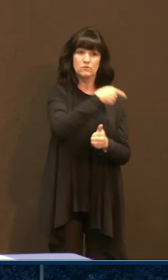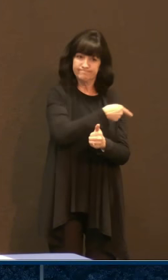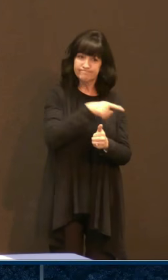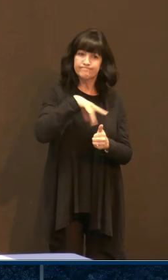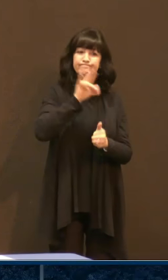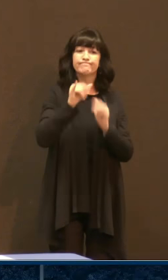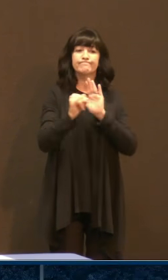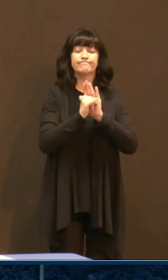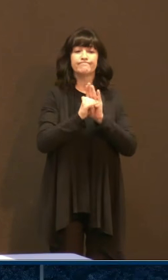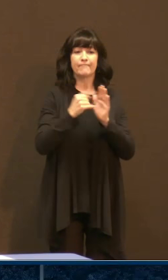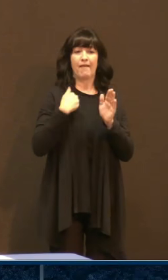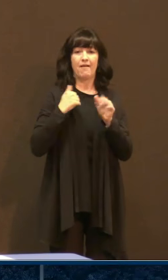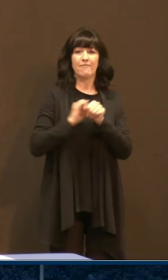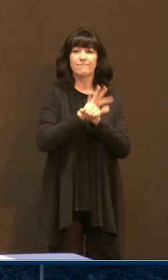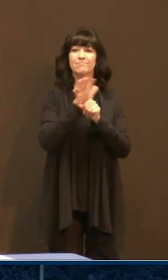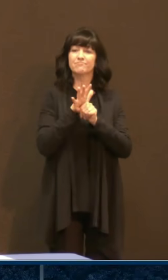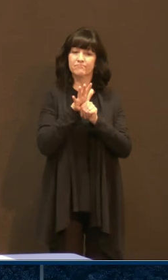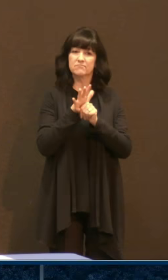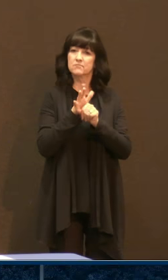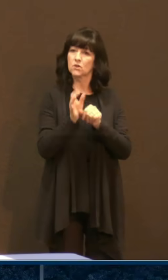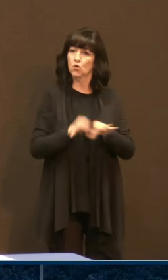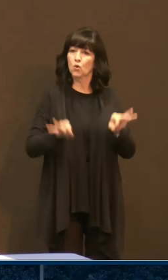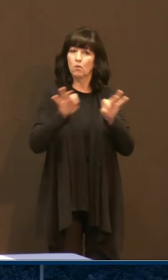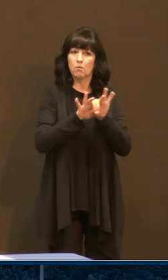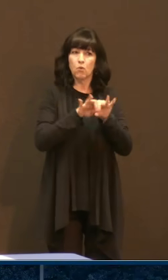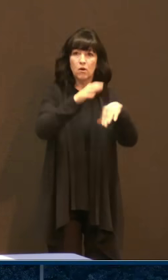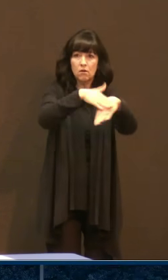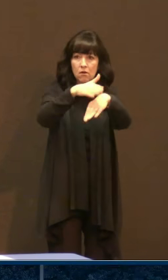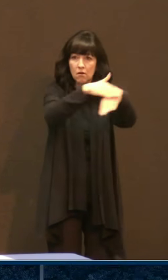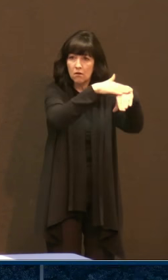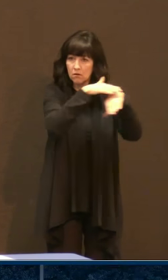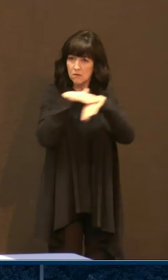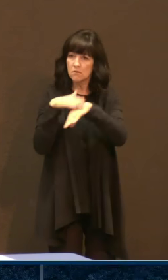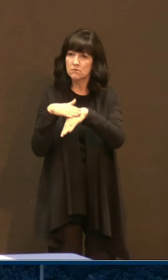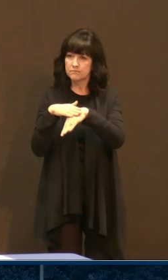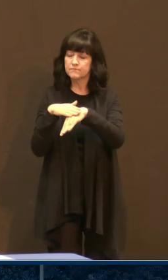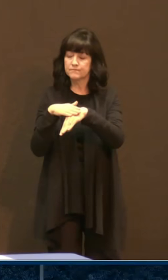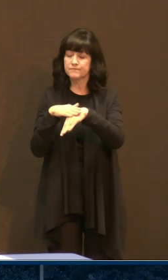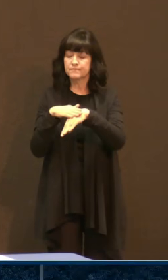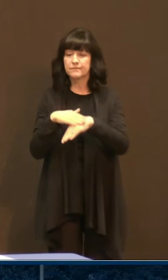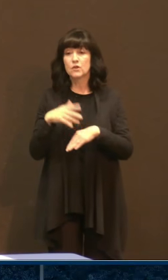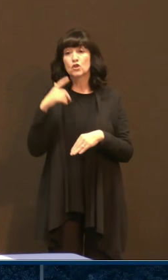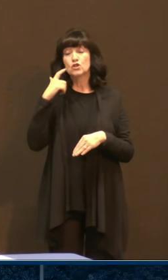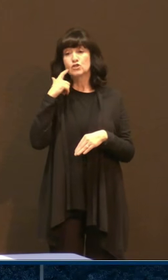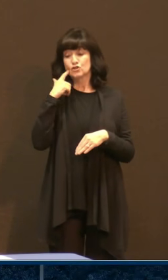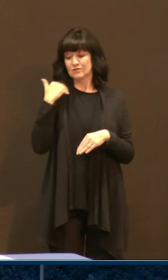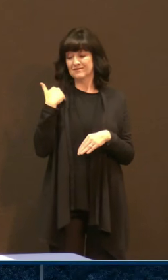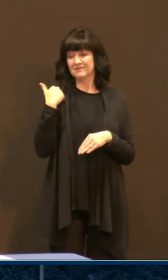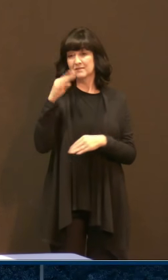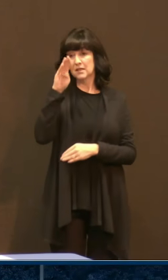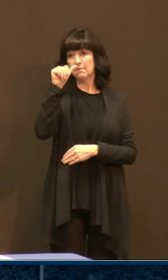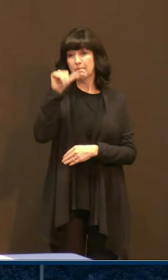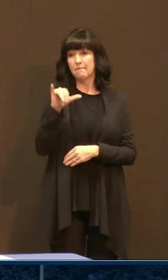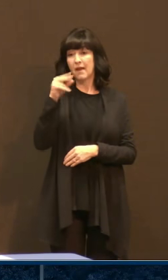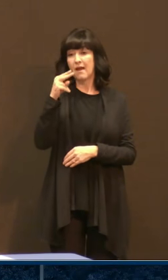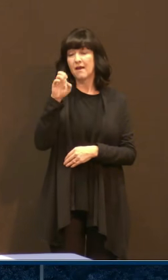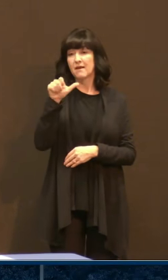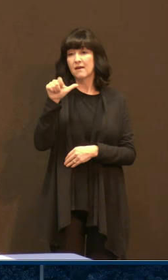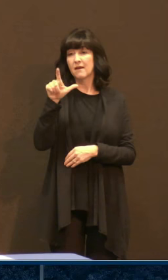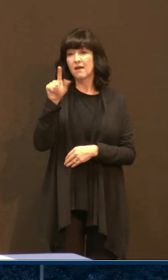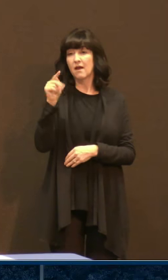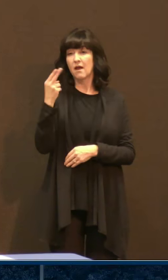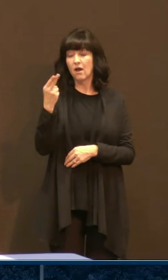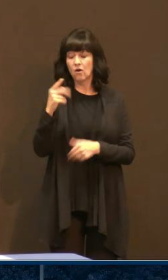this community. As was announced just a little while ago, in partnership with Bay Health and BB and